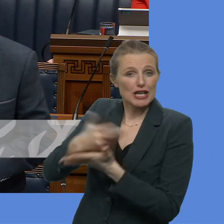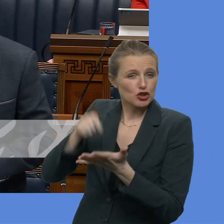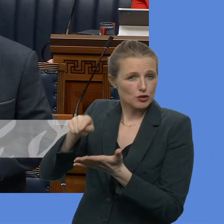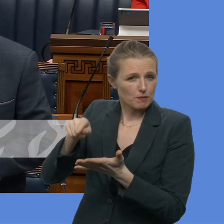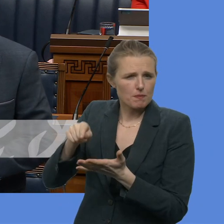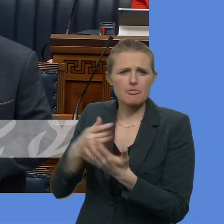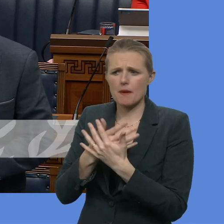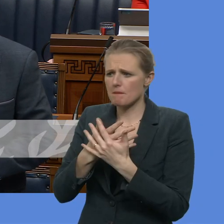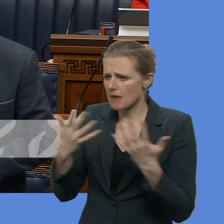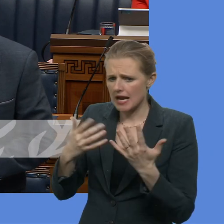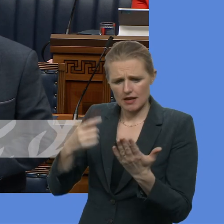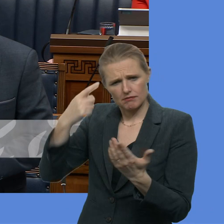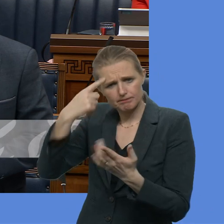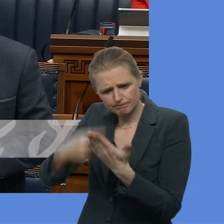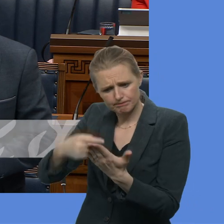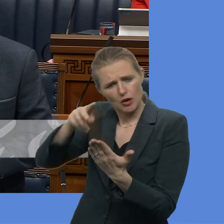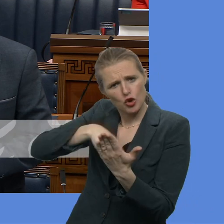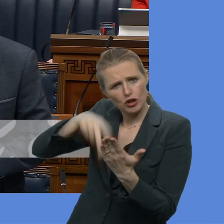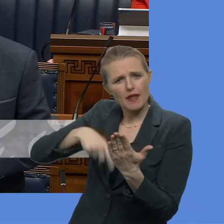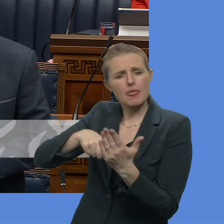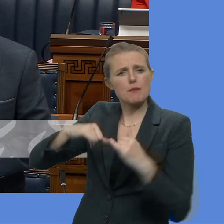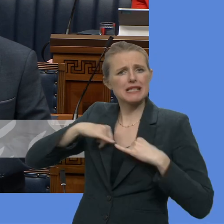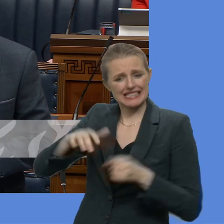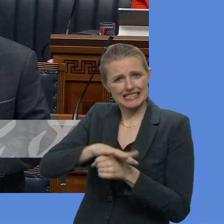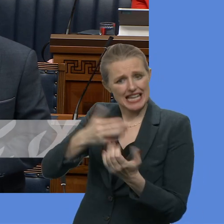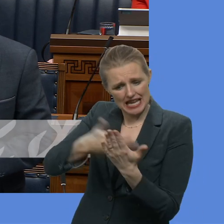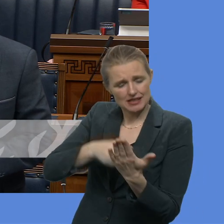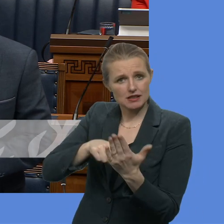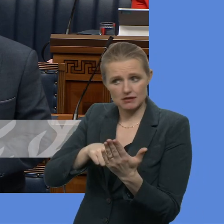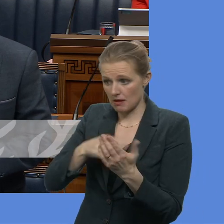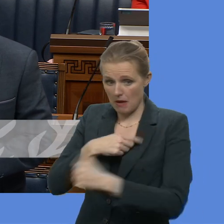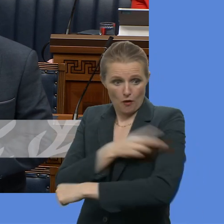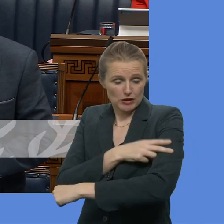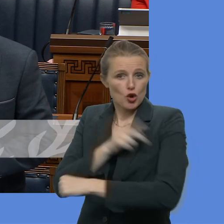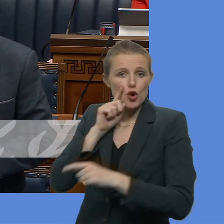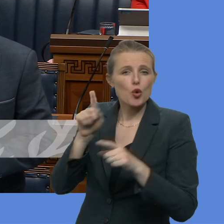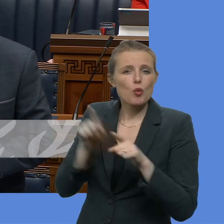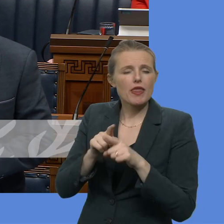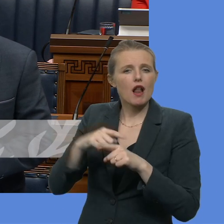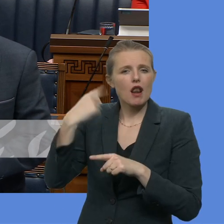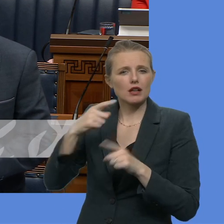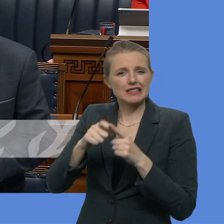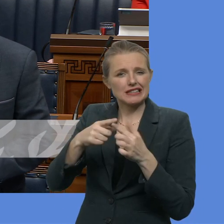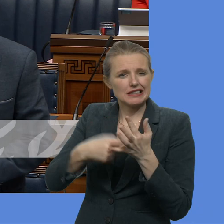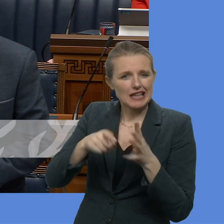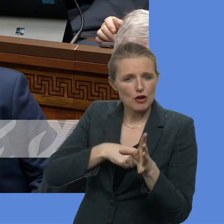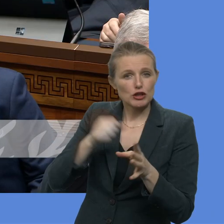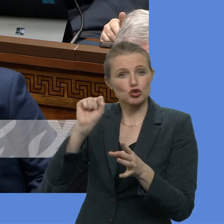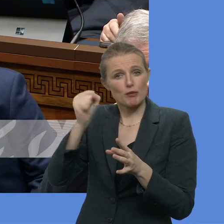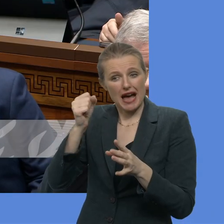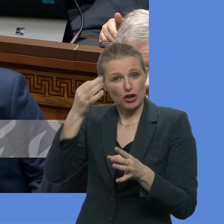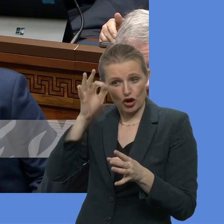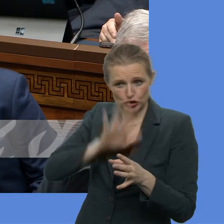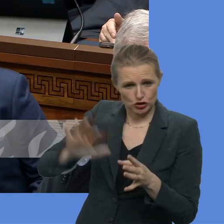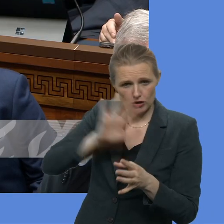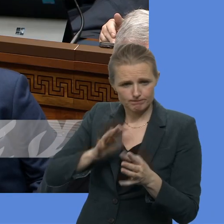of iterations of the business case, and my officials have been working closely with Londonderry and Strabane District Council in getting the business case